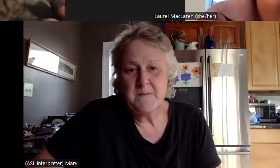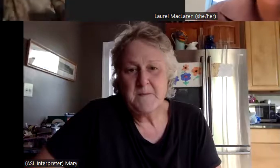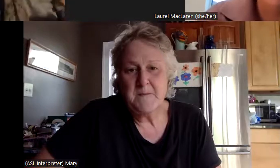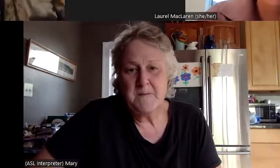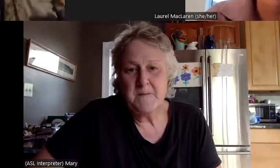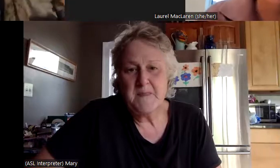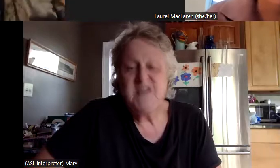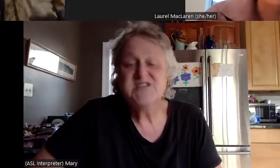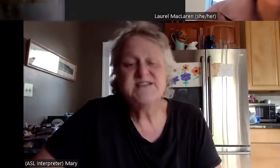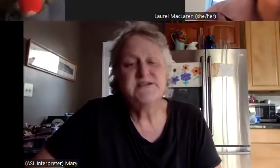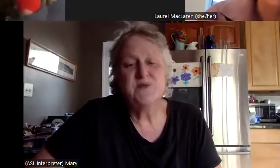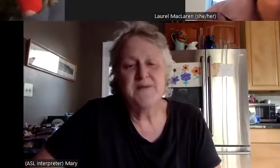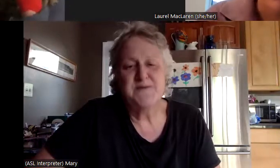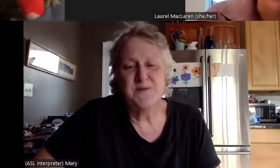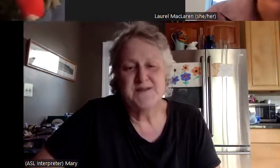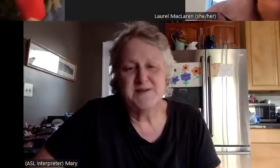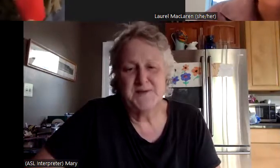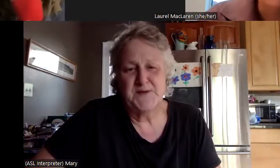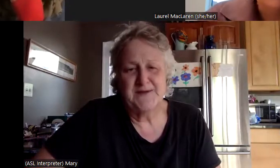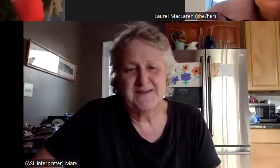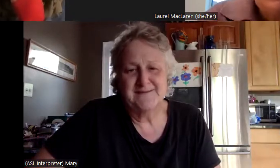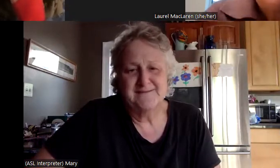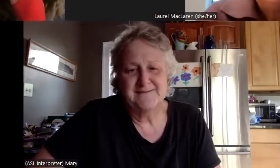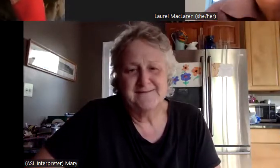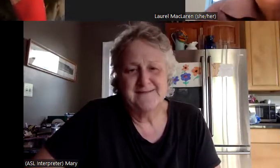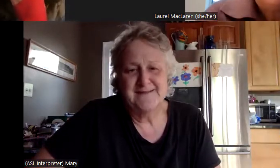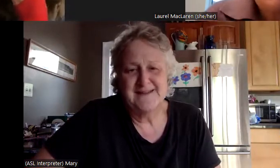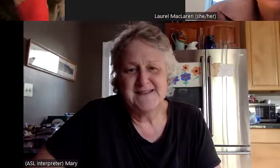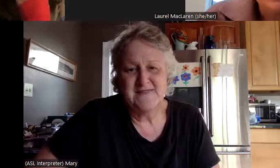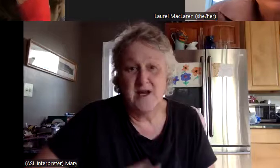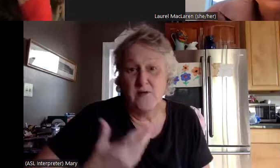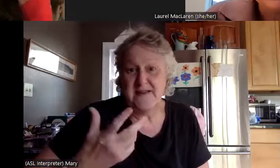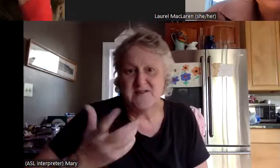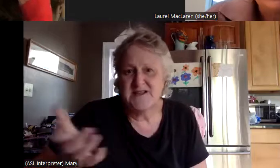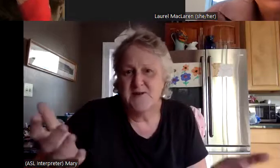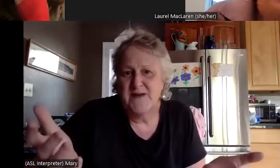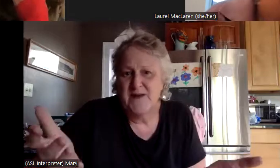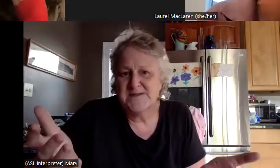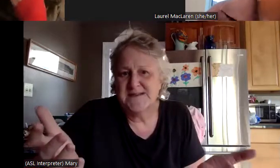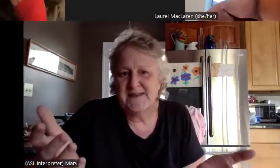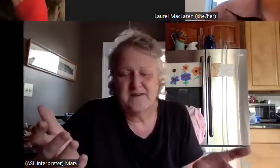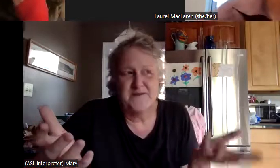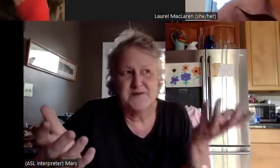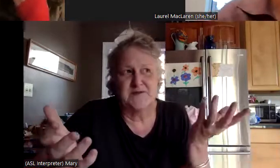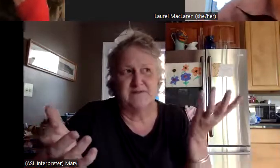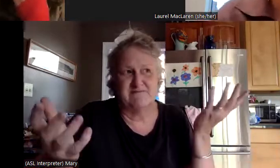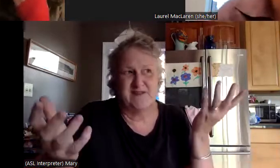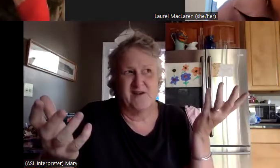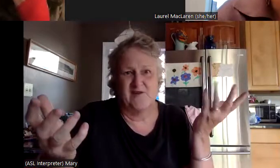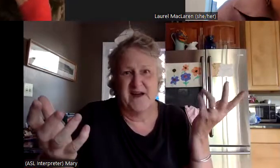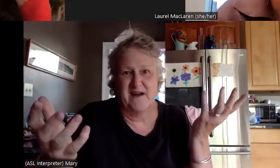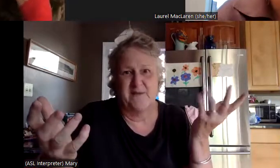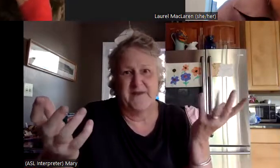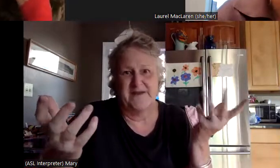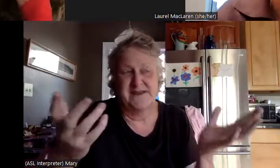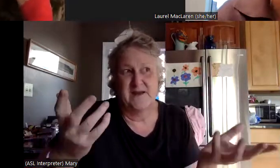scared or panicked? Did she like throw She it said down she or? dropped it when it started moving. Oh, Because it, you know, like she didn't know if anything was in there. And the first one was